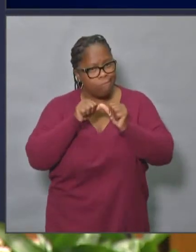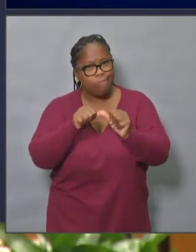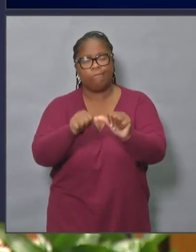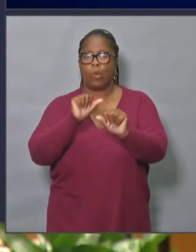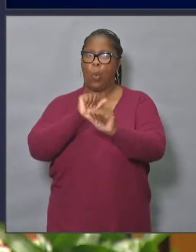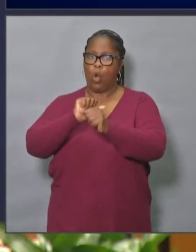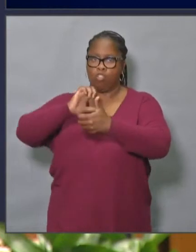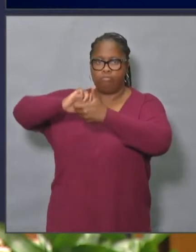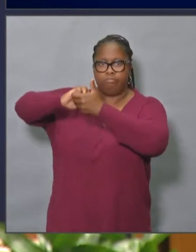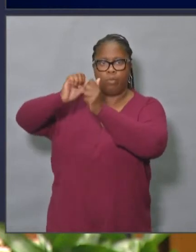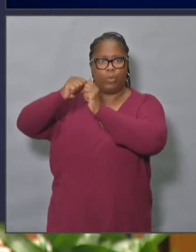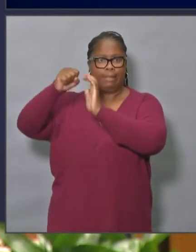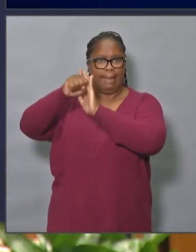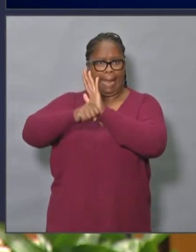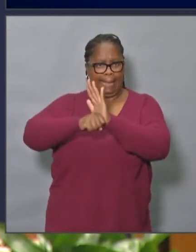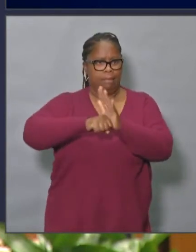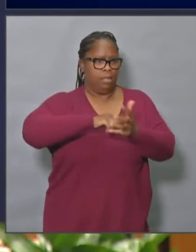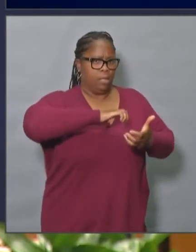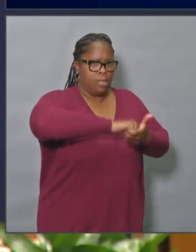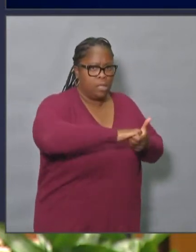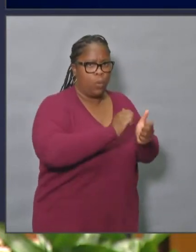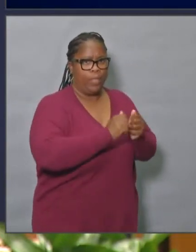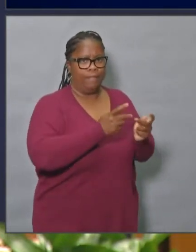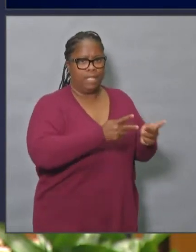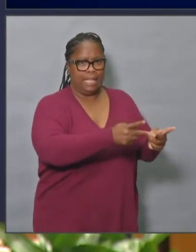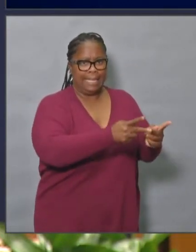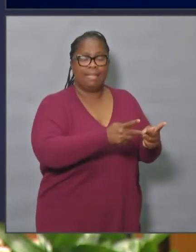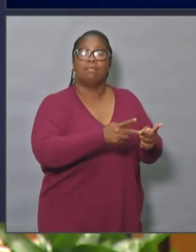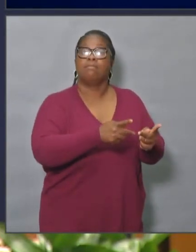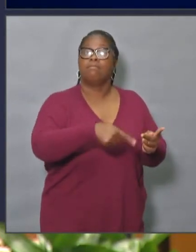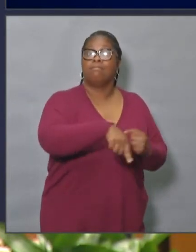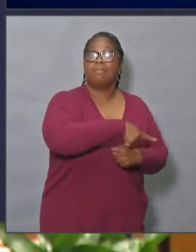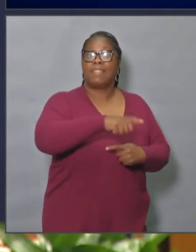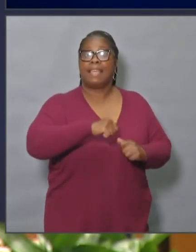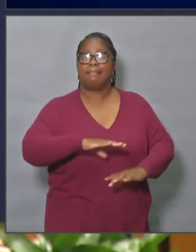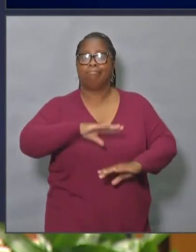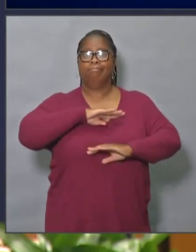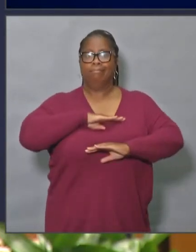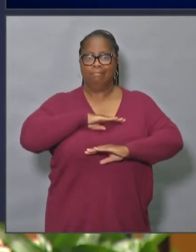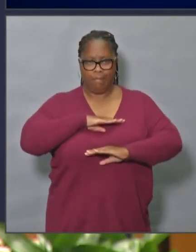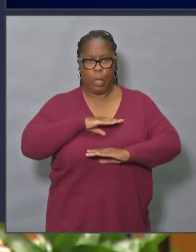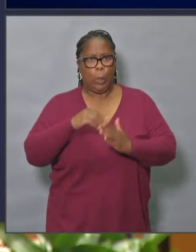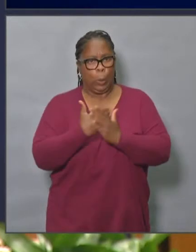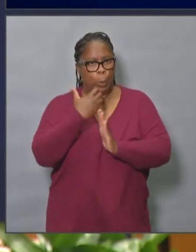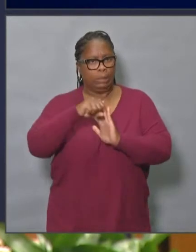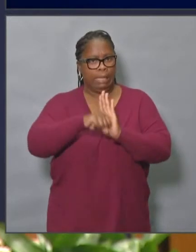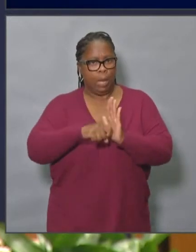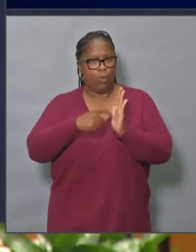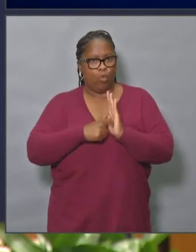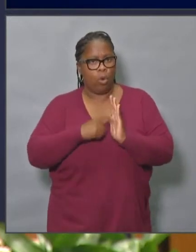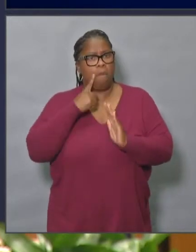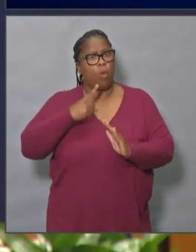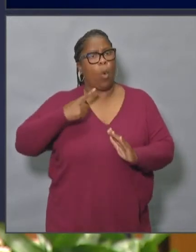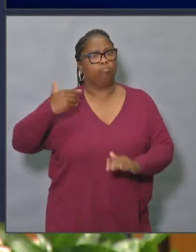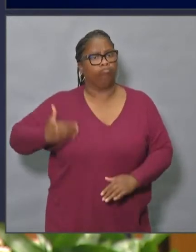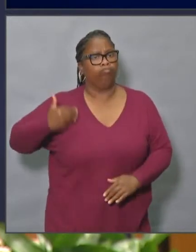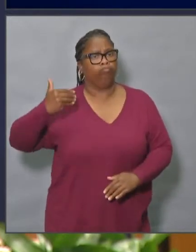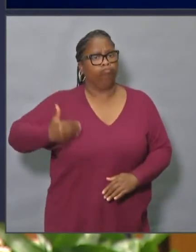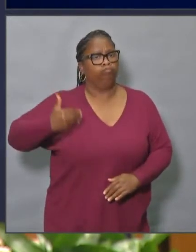each of the facilities so that they can meet the new state requirements for both routine and surveillance